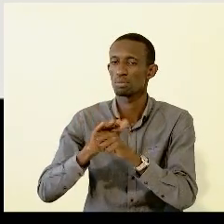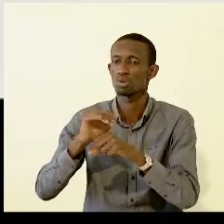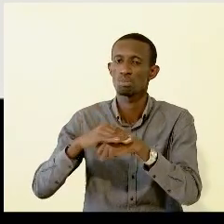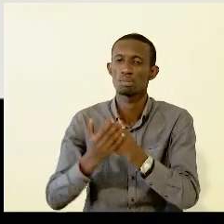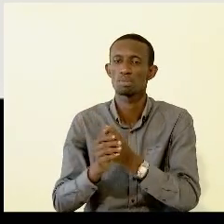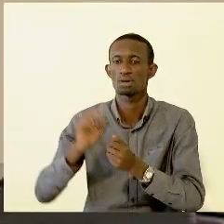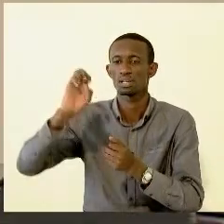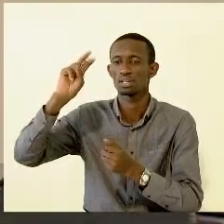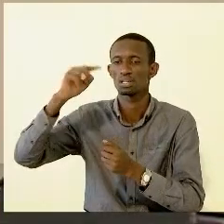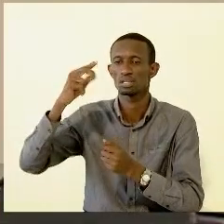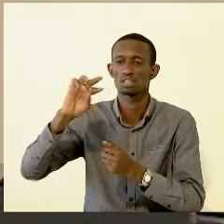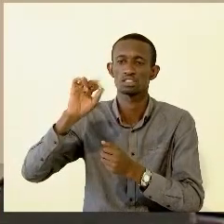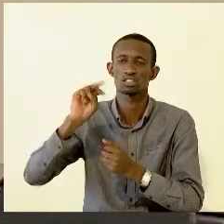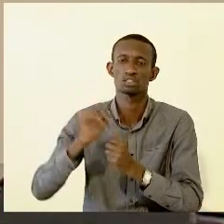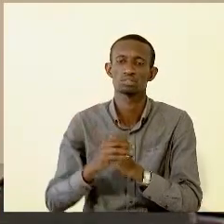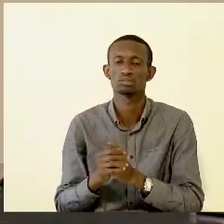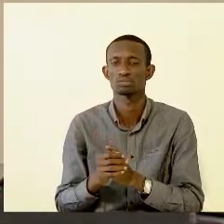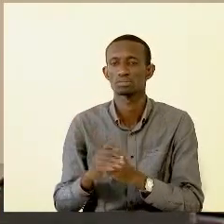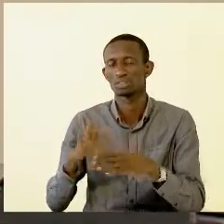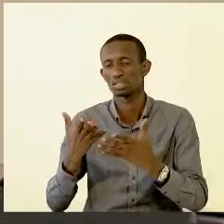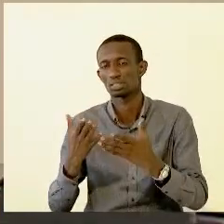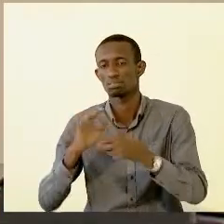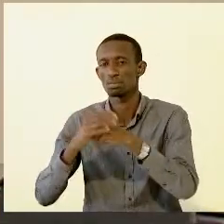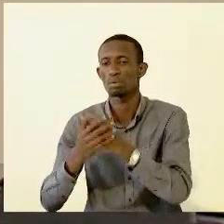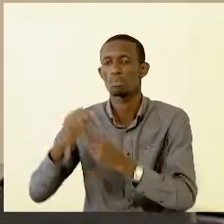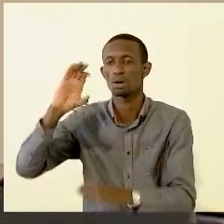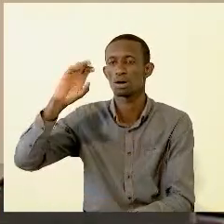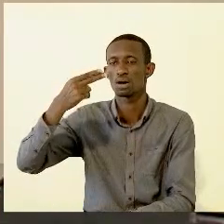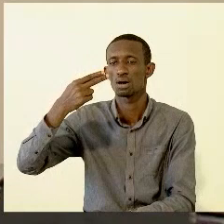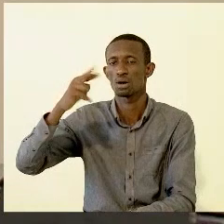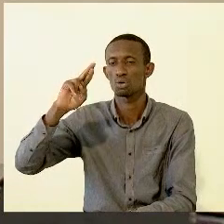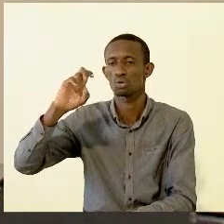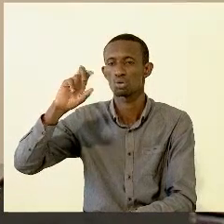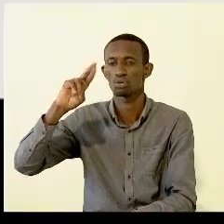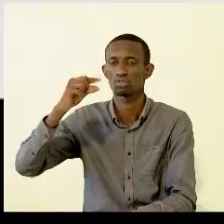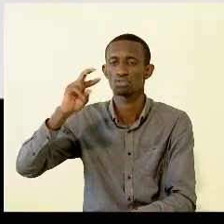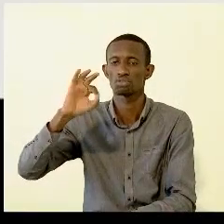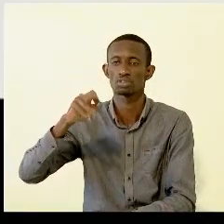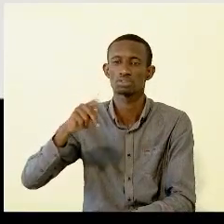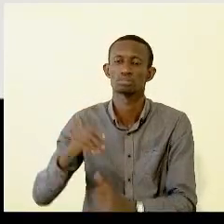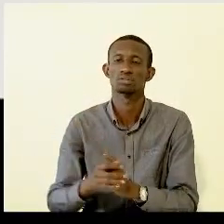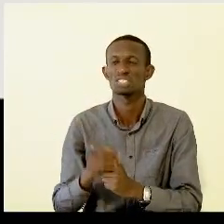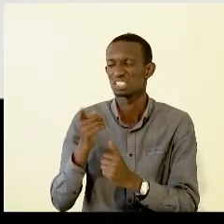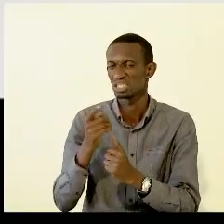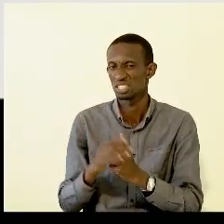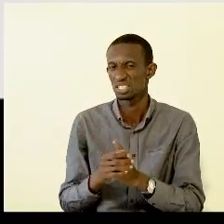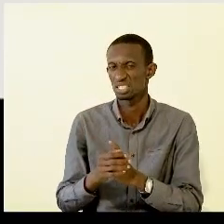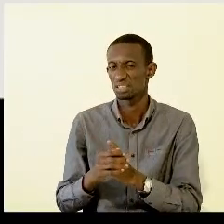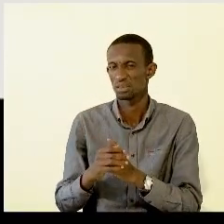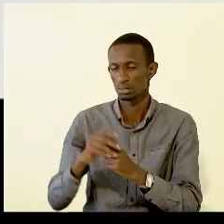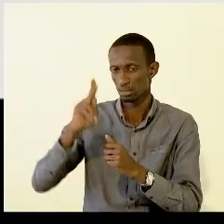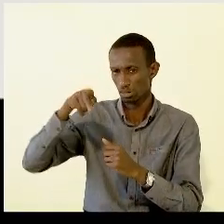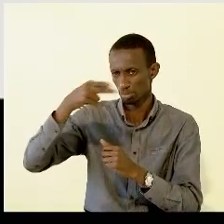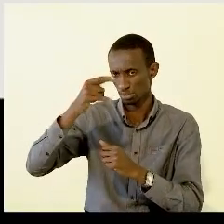of DNA, and formation of chlorophyll. That means this pitcher plant is able to